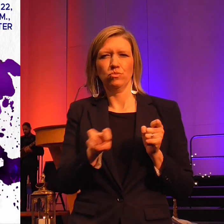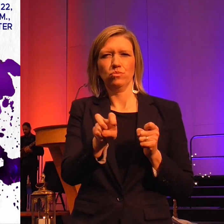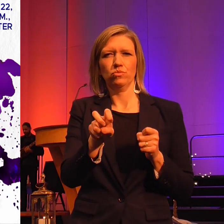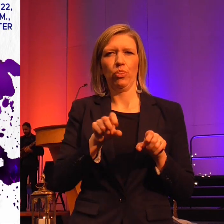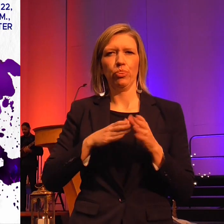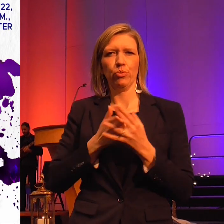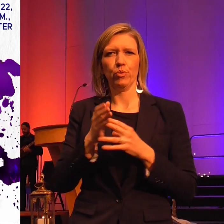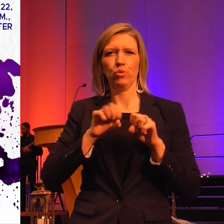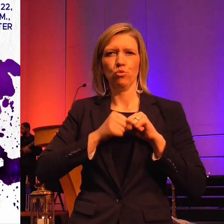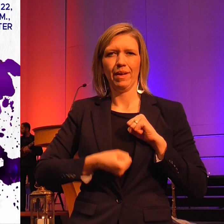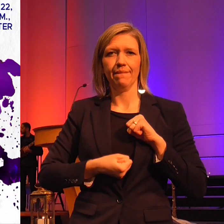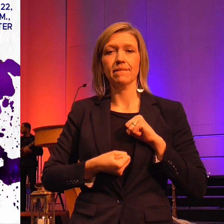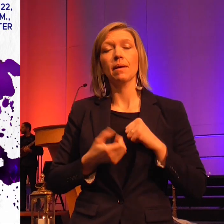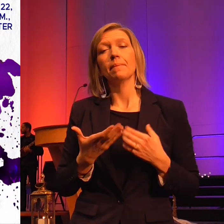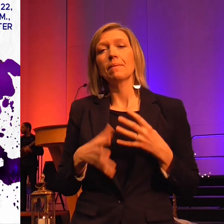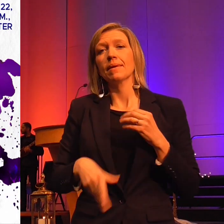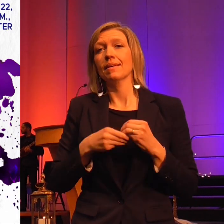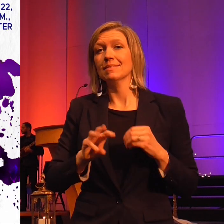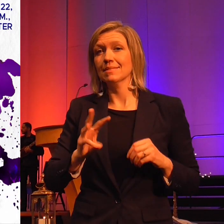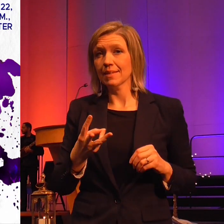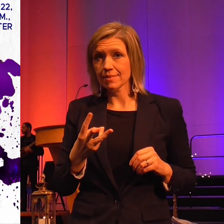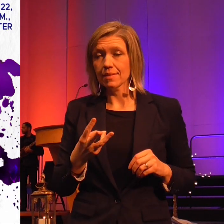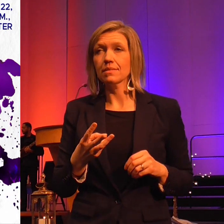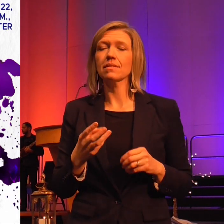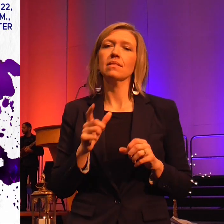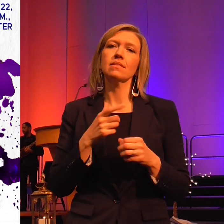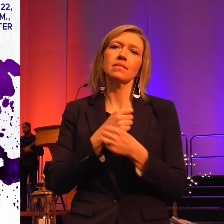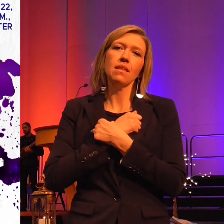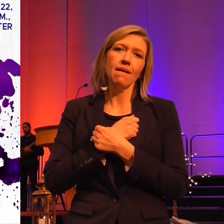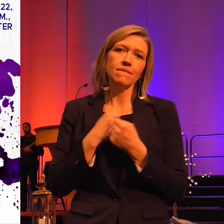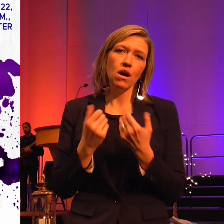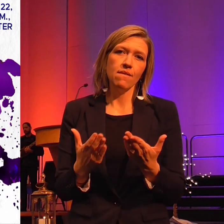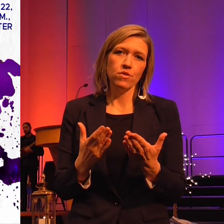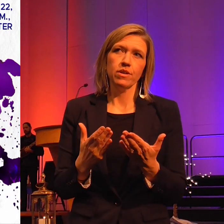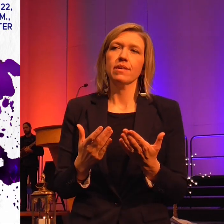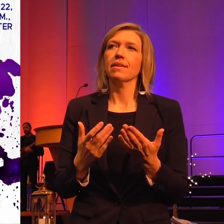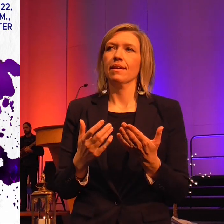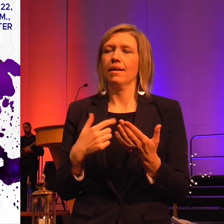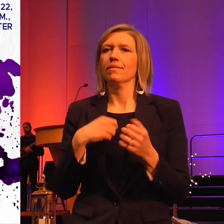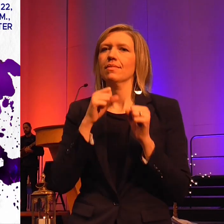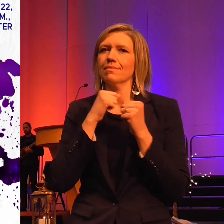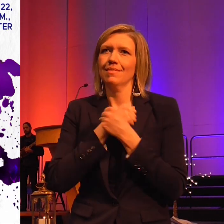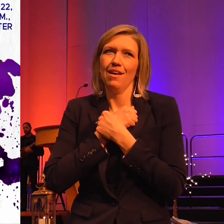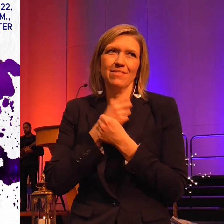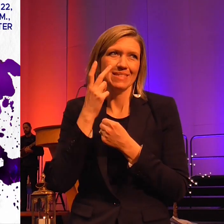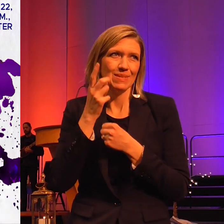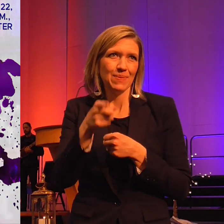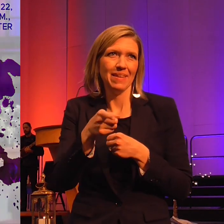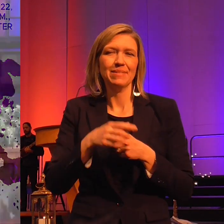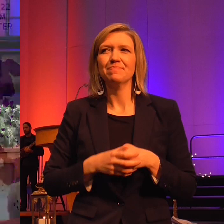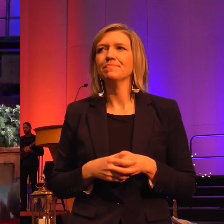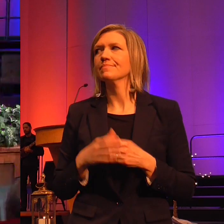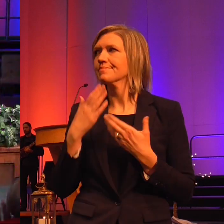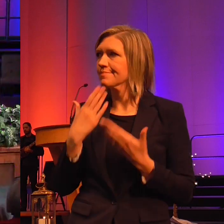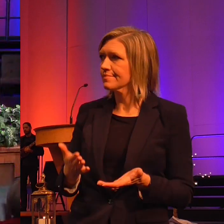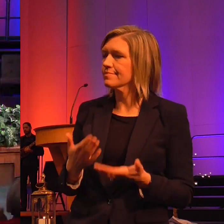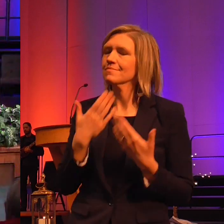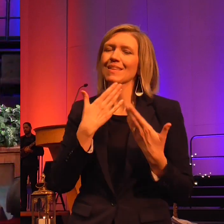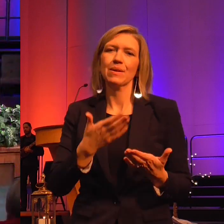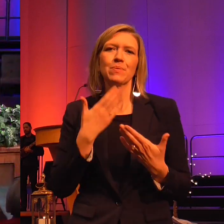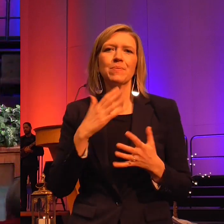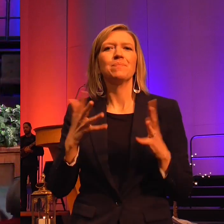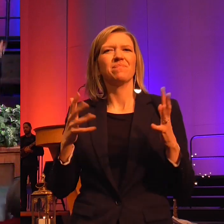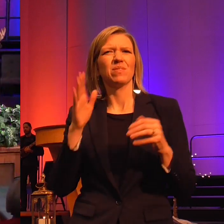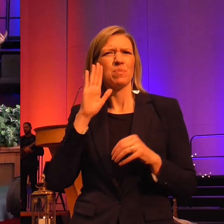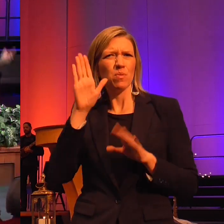in a 6th step. Yeah. So it's offered on a love offering basis, and I'd love to have you there. Thank you. Great. Thank you very much, Dr. Patty. Yeah, that'll be